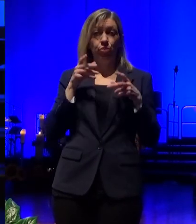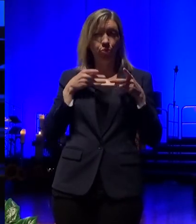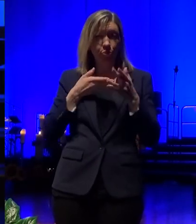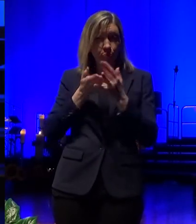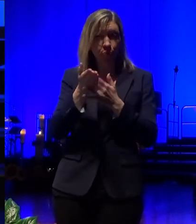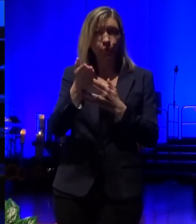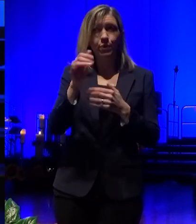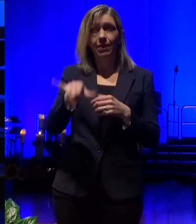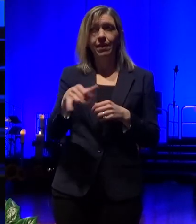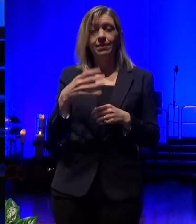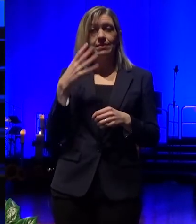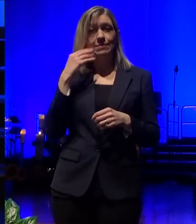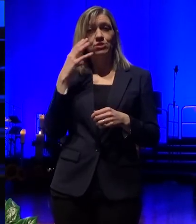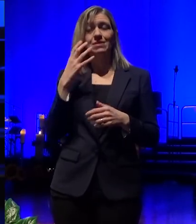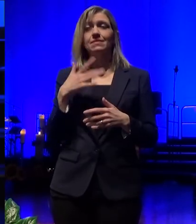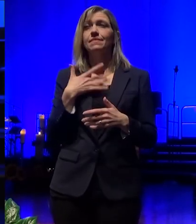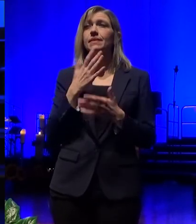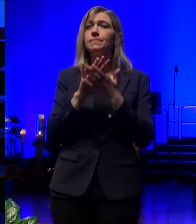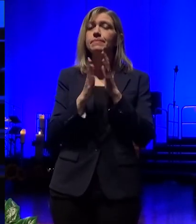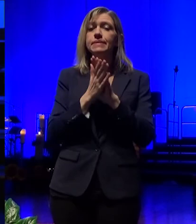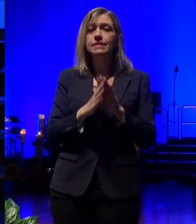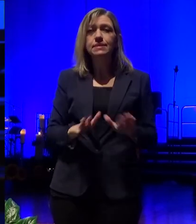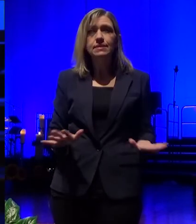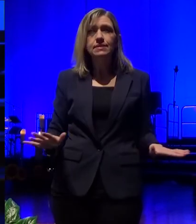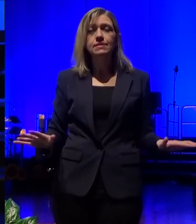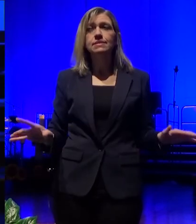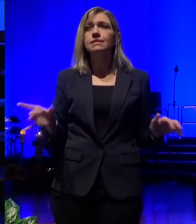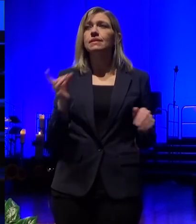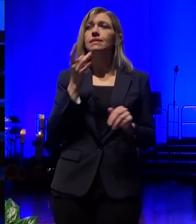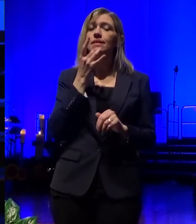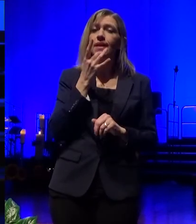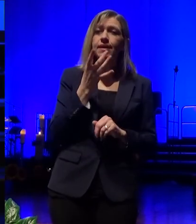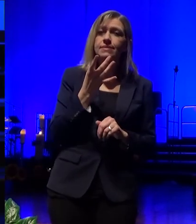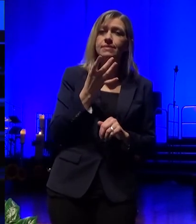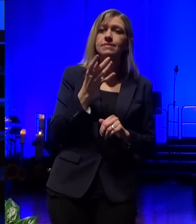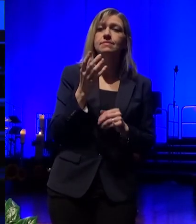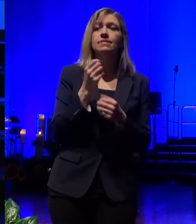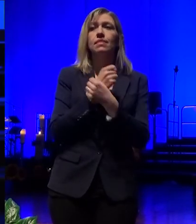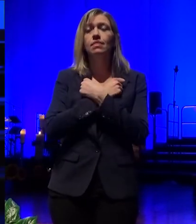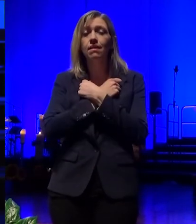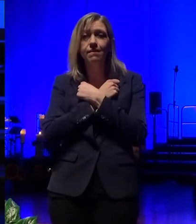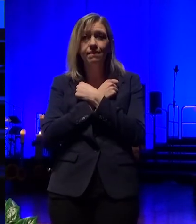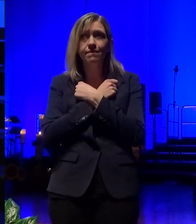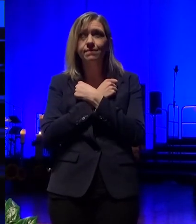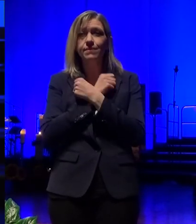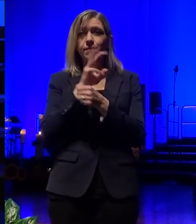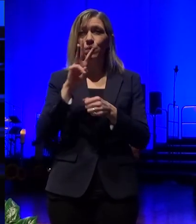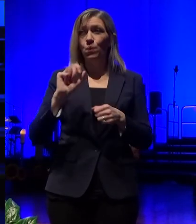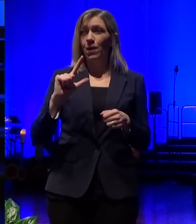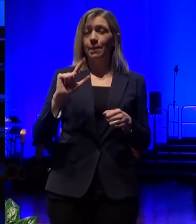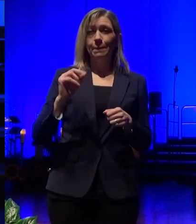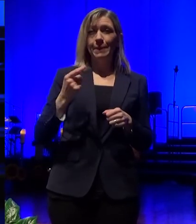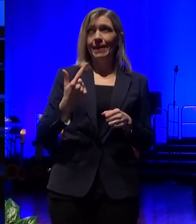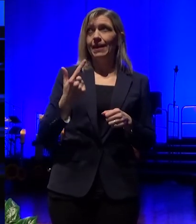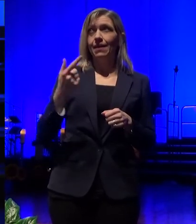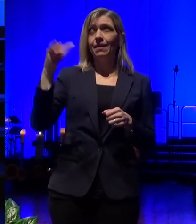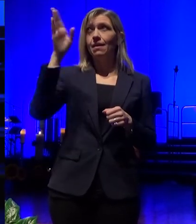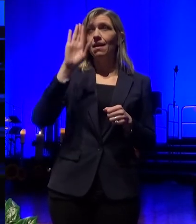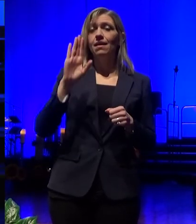peace and the light and the love and the well-being that God is